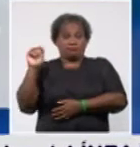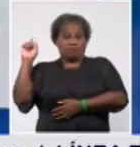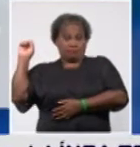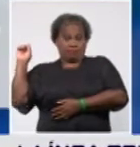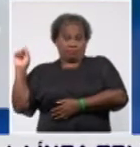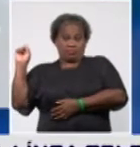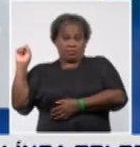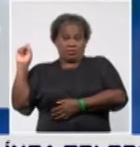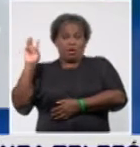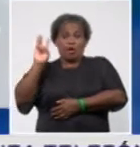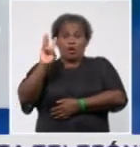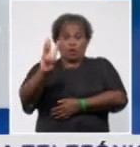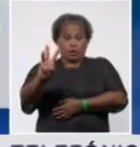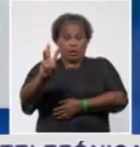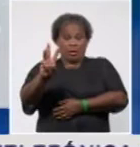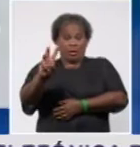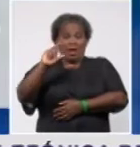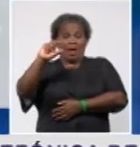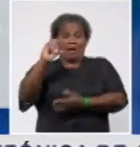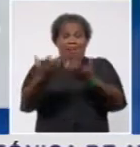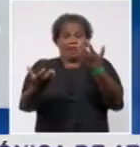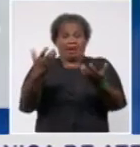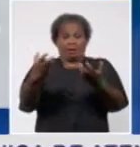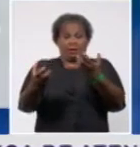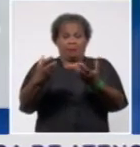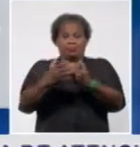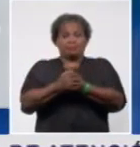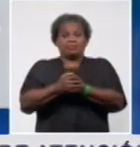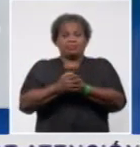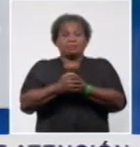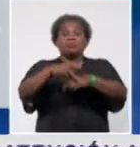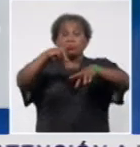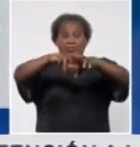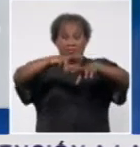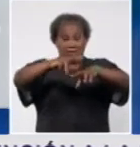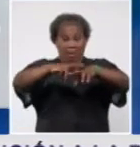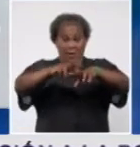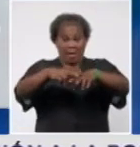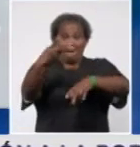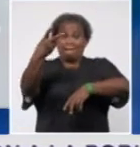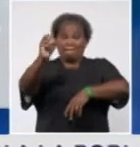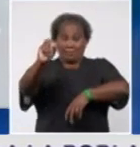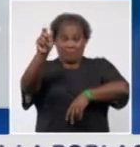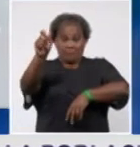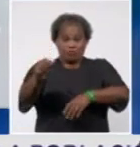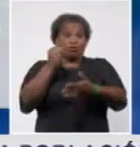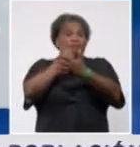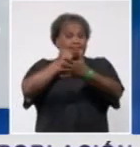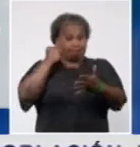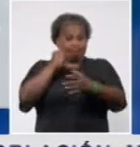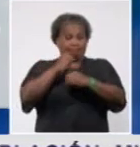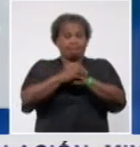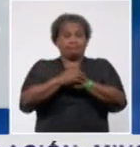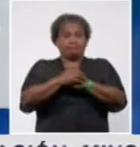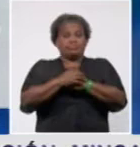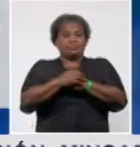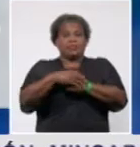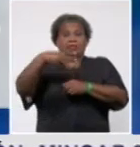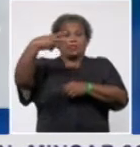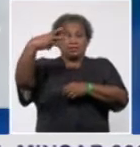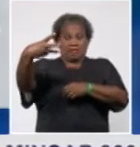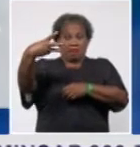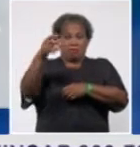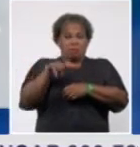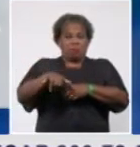20 cases from Havana belong to the municipalities of Boyeros, with